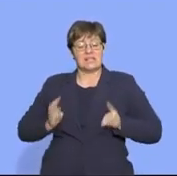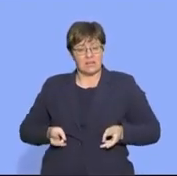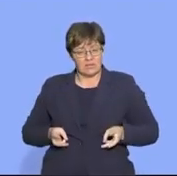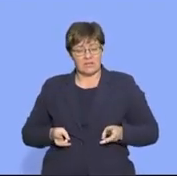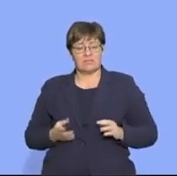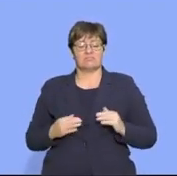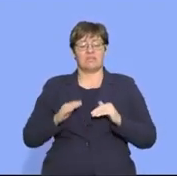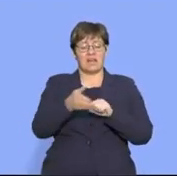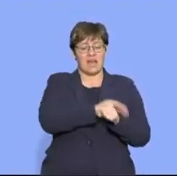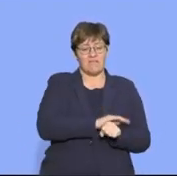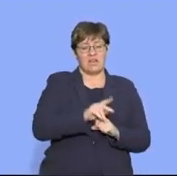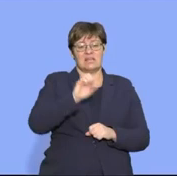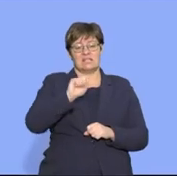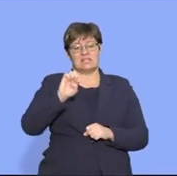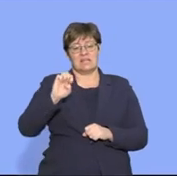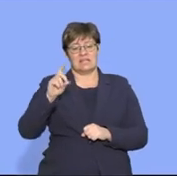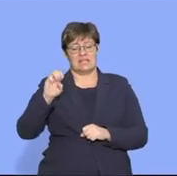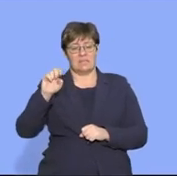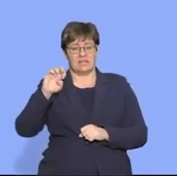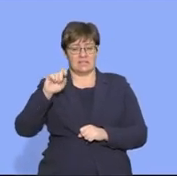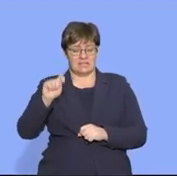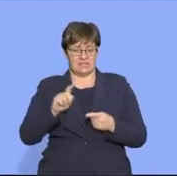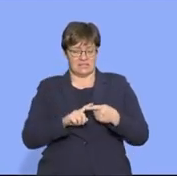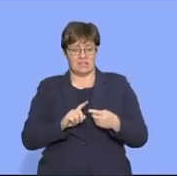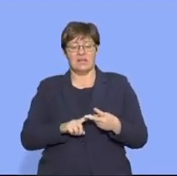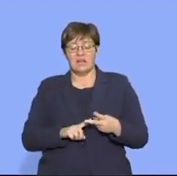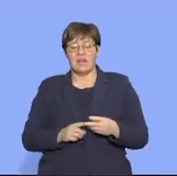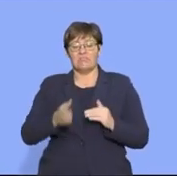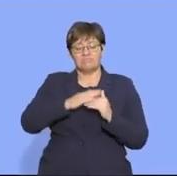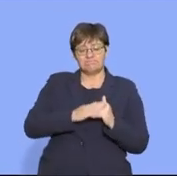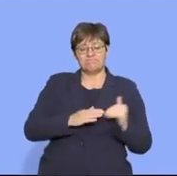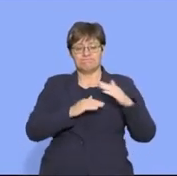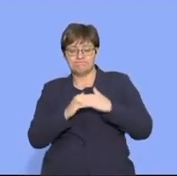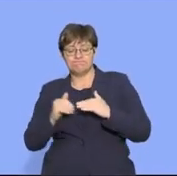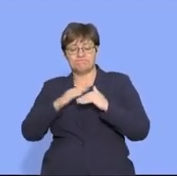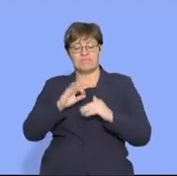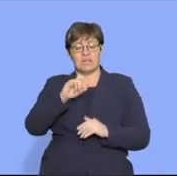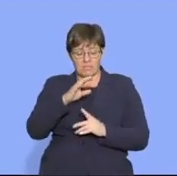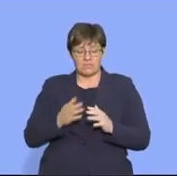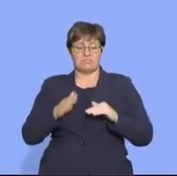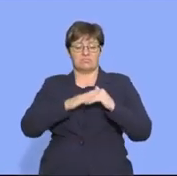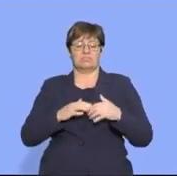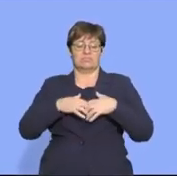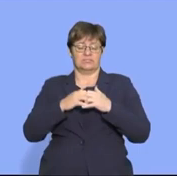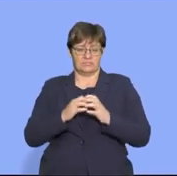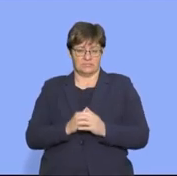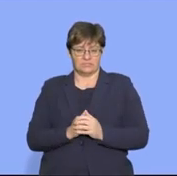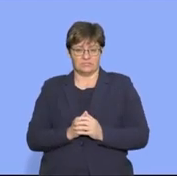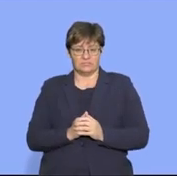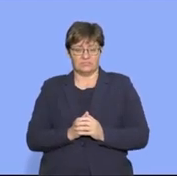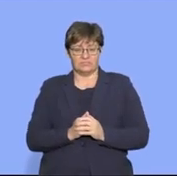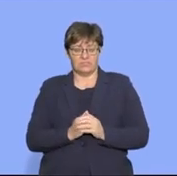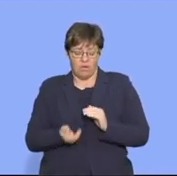skeleton remains, and the skeleton is covered in sediment. Then layer upon layer of sediment is laid